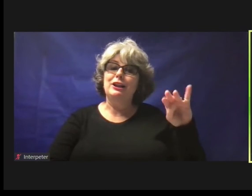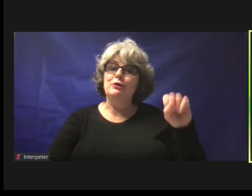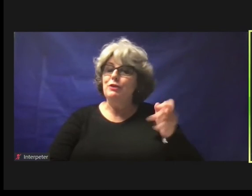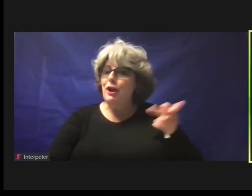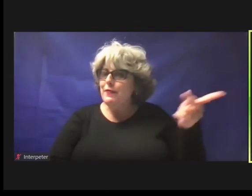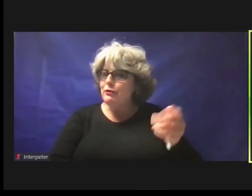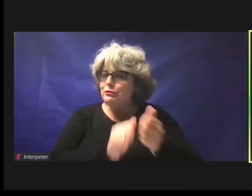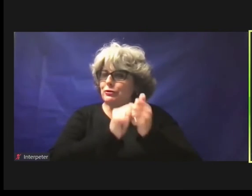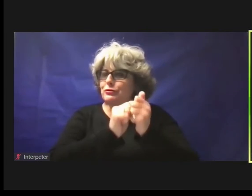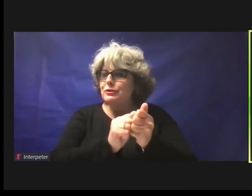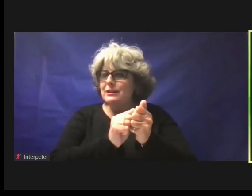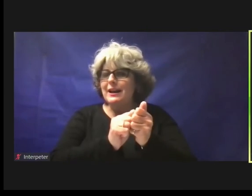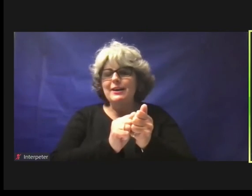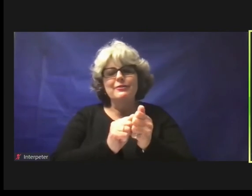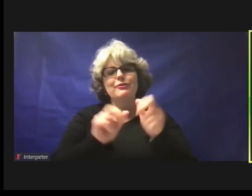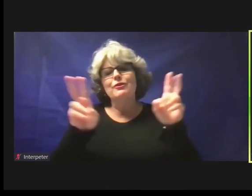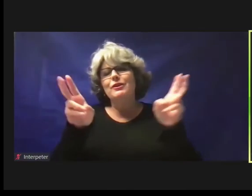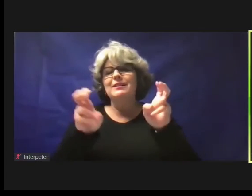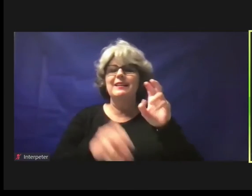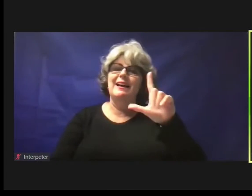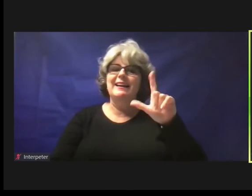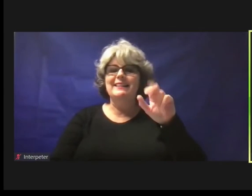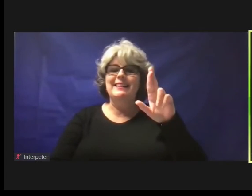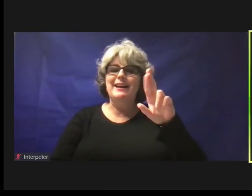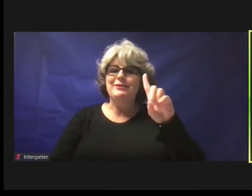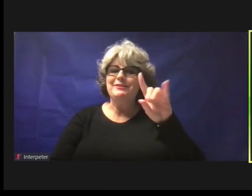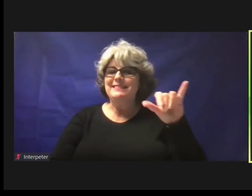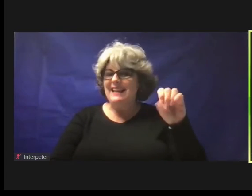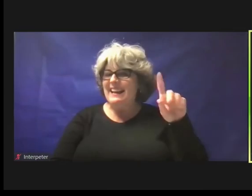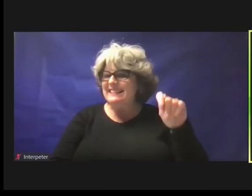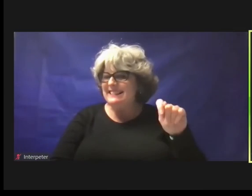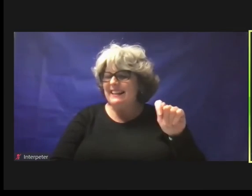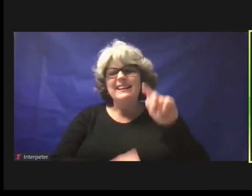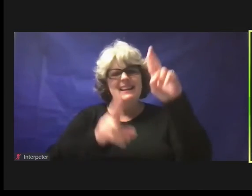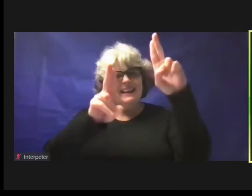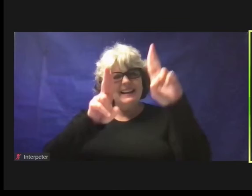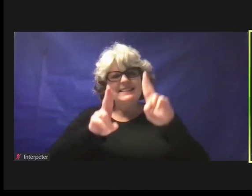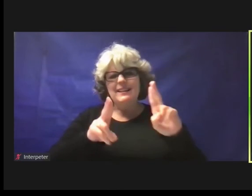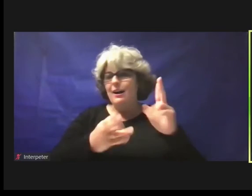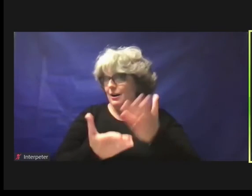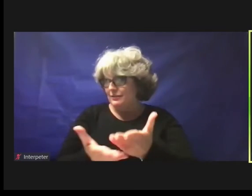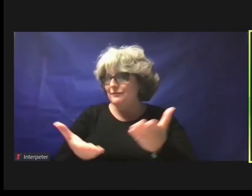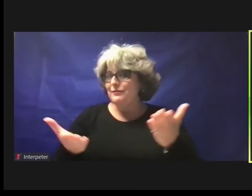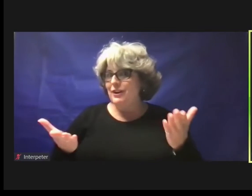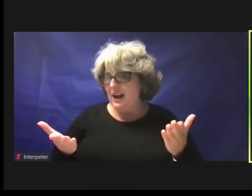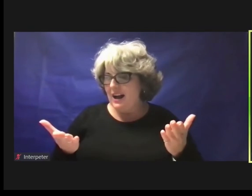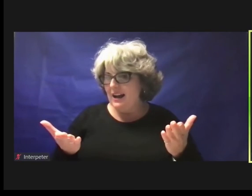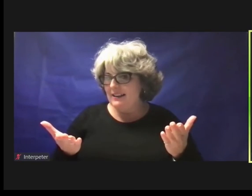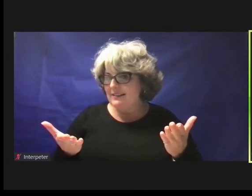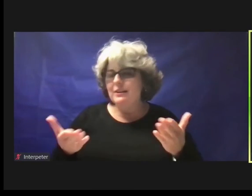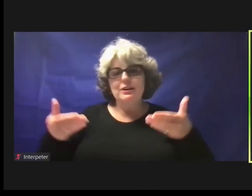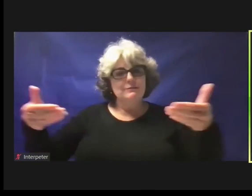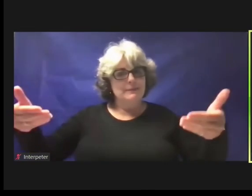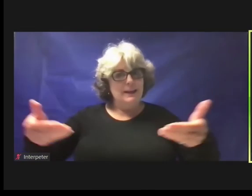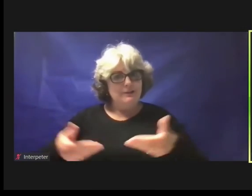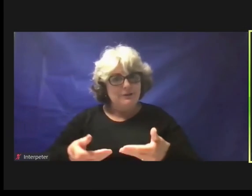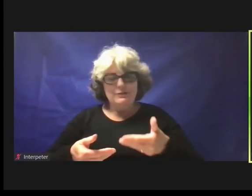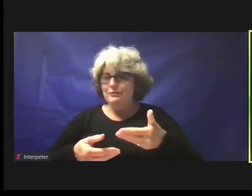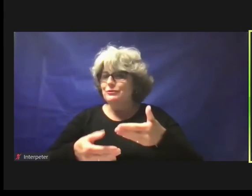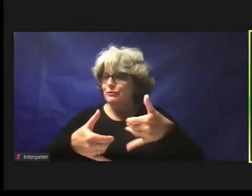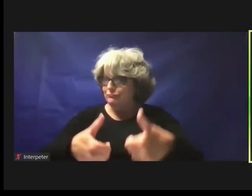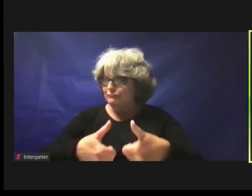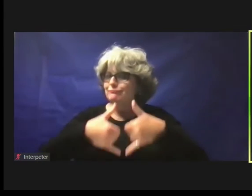together are Latter-day Saints. I really do. So it's a particular honor for us to be introduced to receive